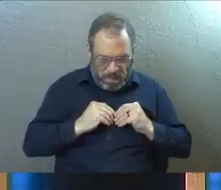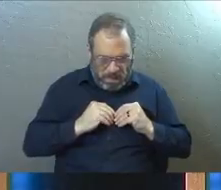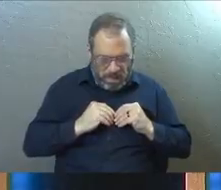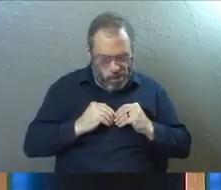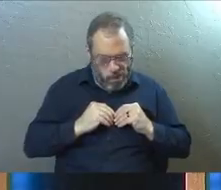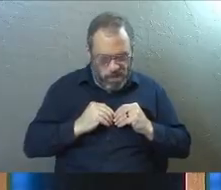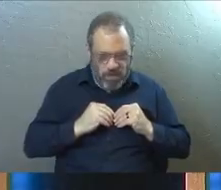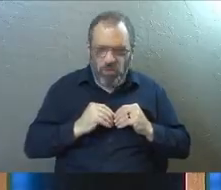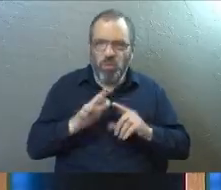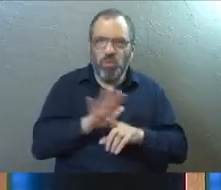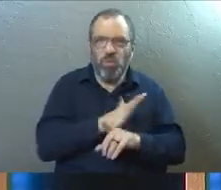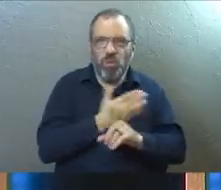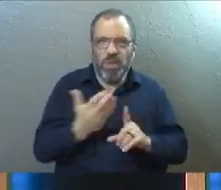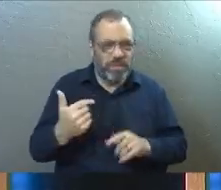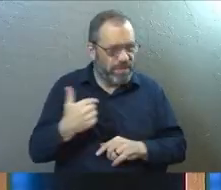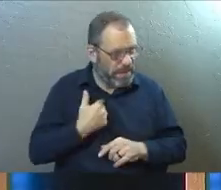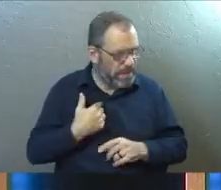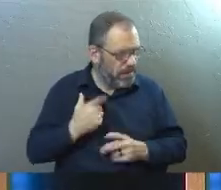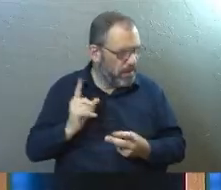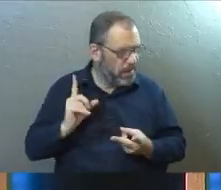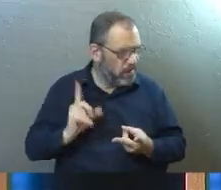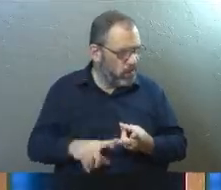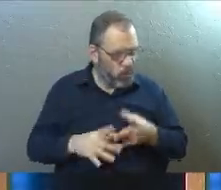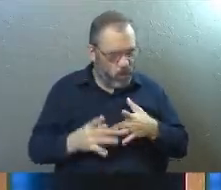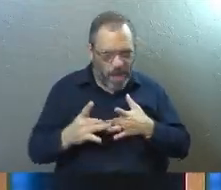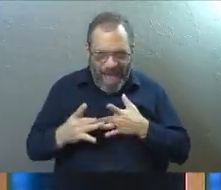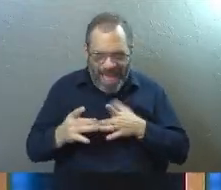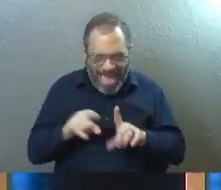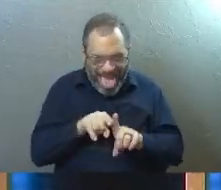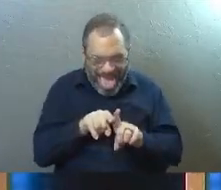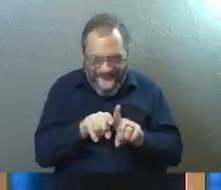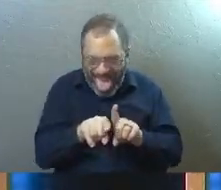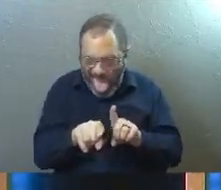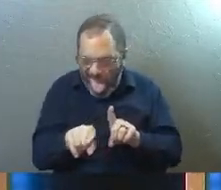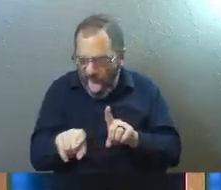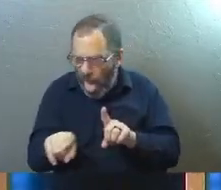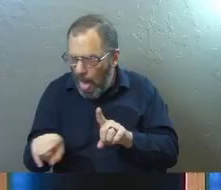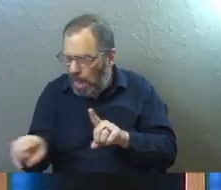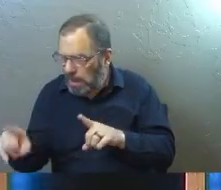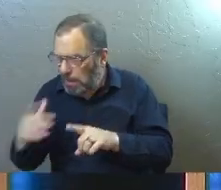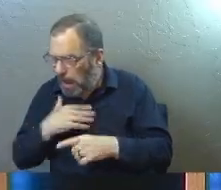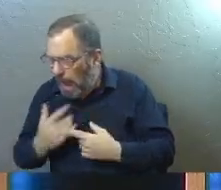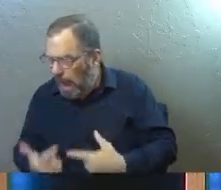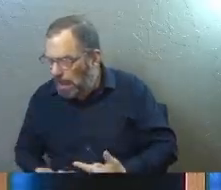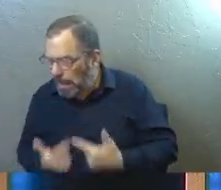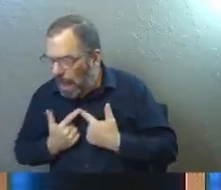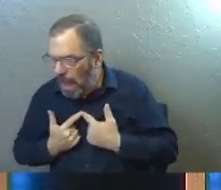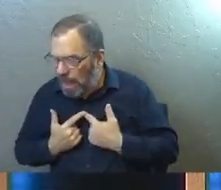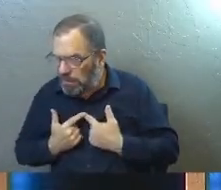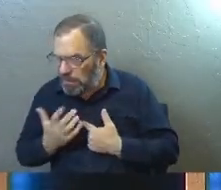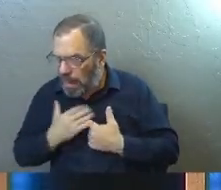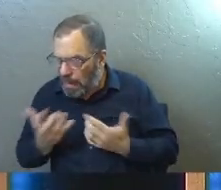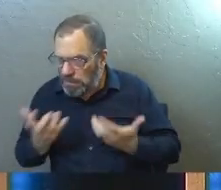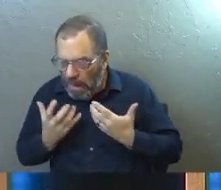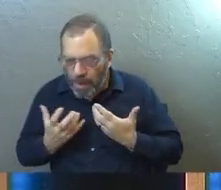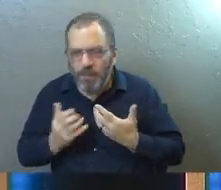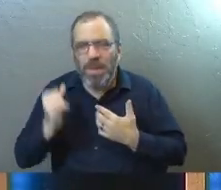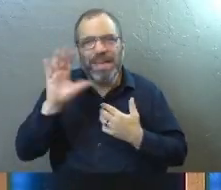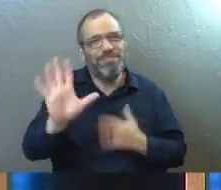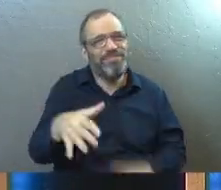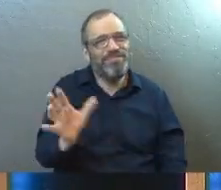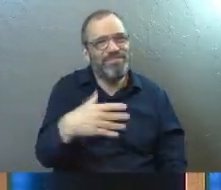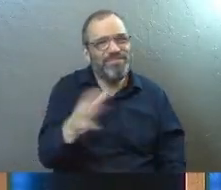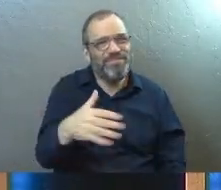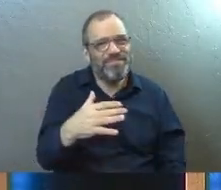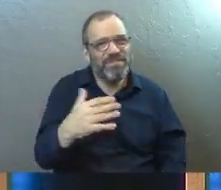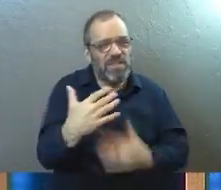lives, to convince us or to lead us astray from how we should be living, get comfortable in other ways than God has called